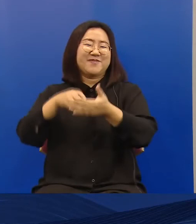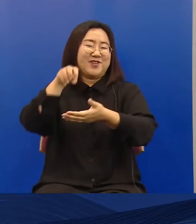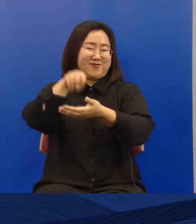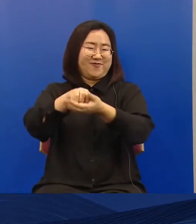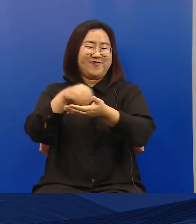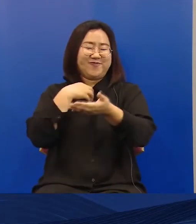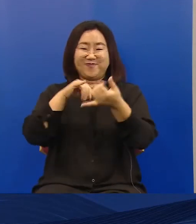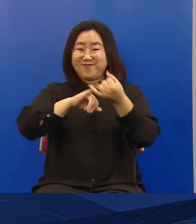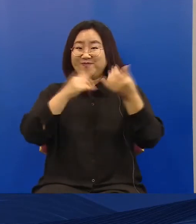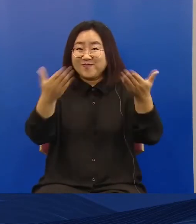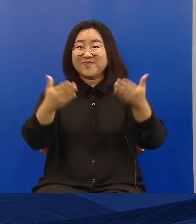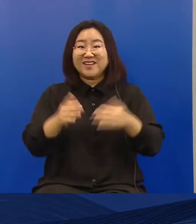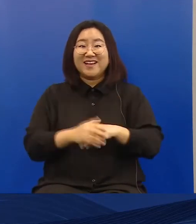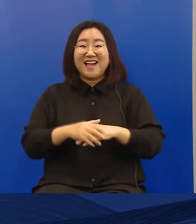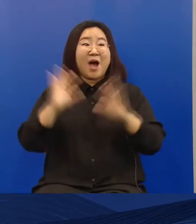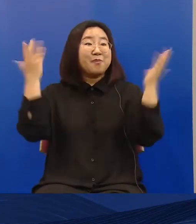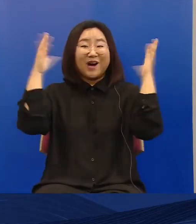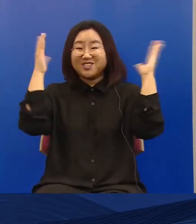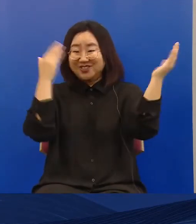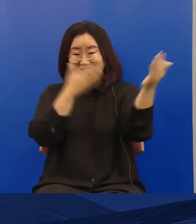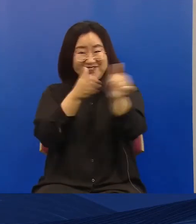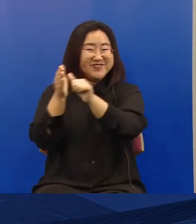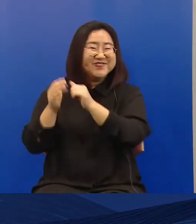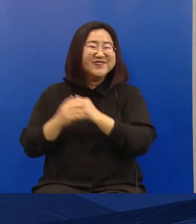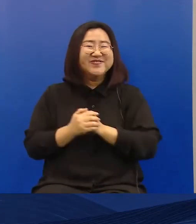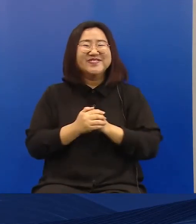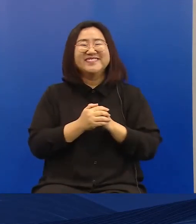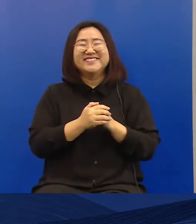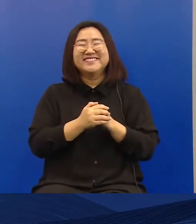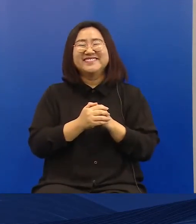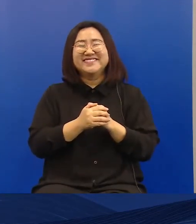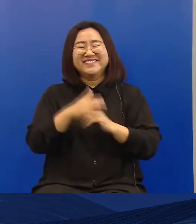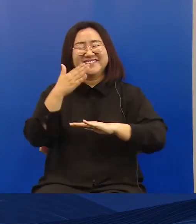Self-Governing Province. I will write down that it all started here.